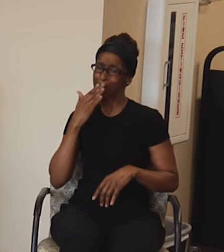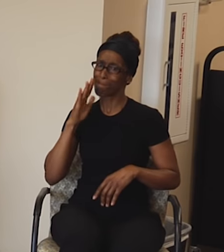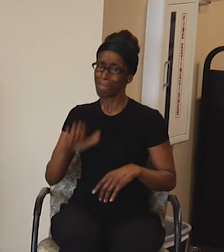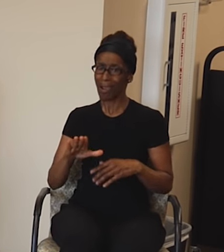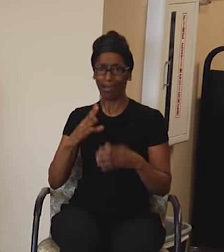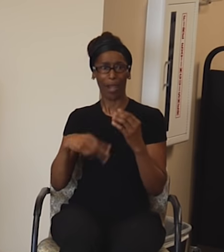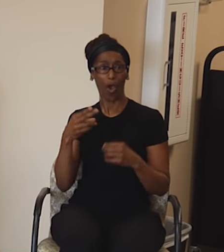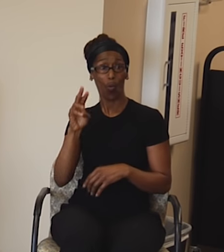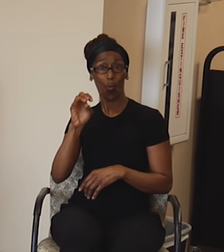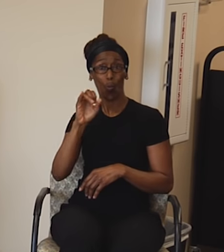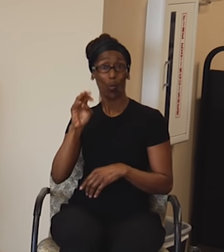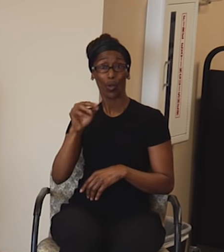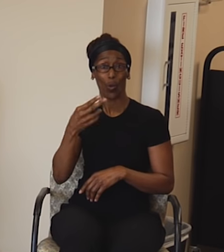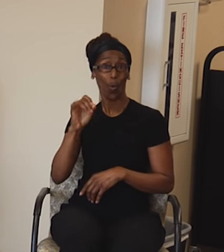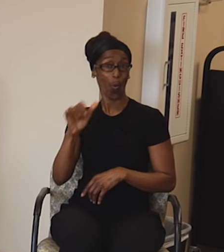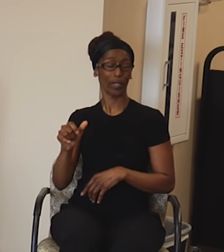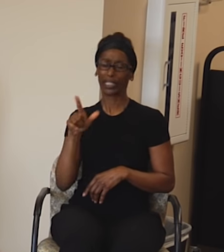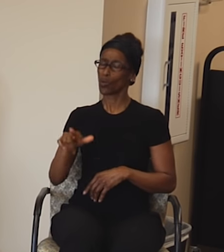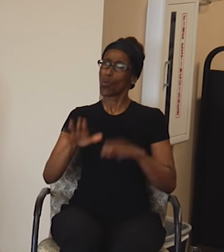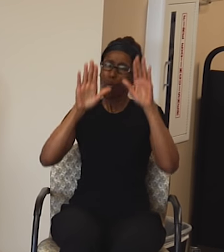Hoy. He was a good guy.